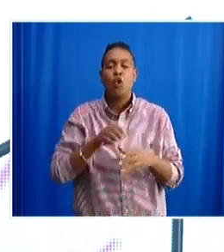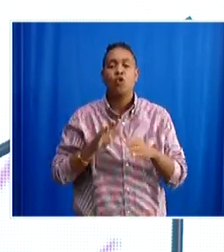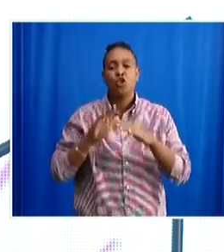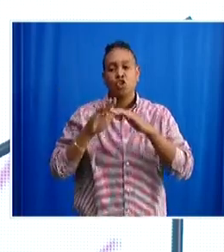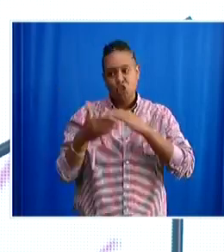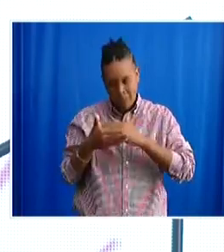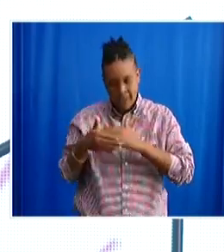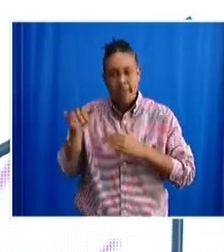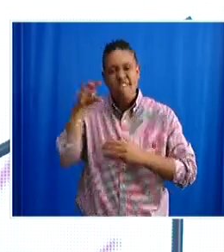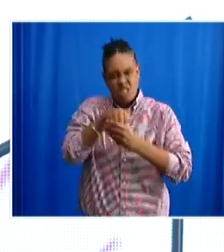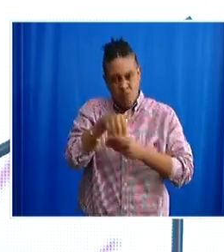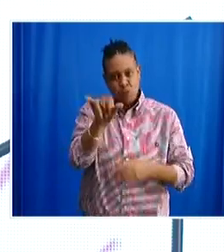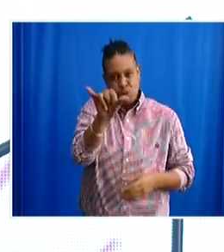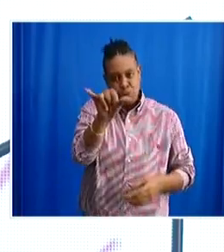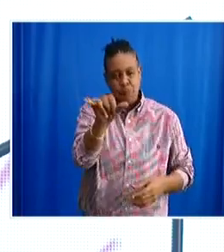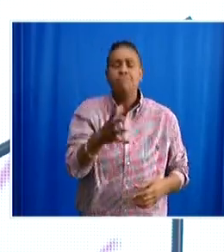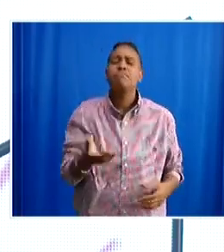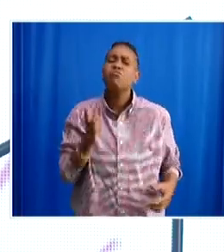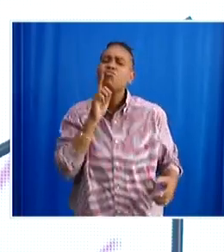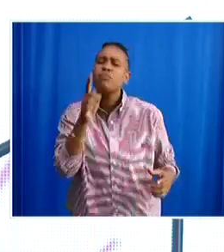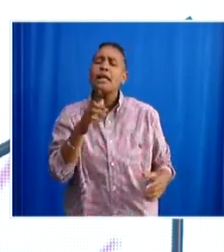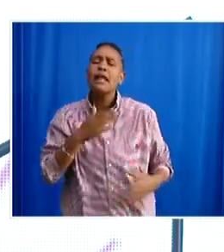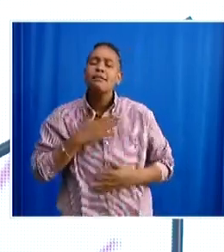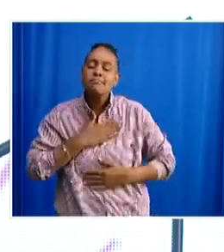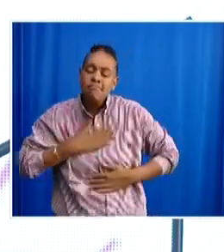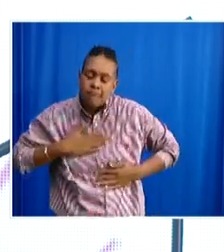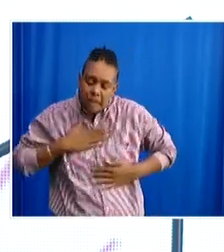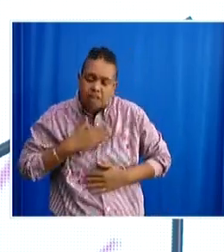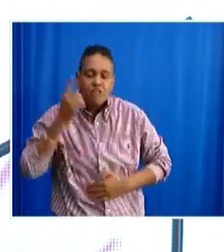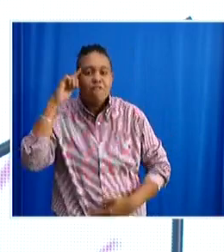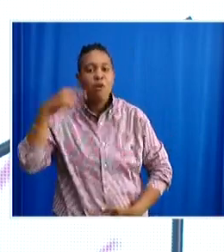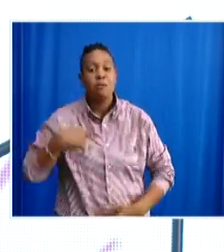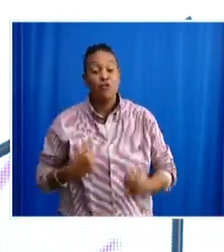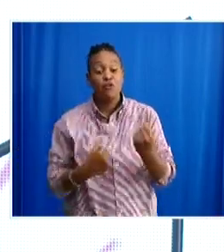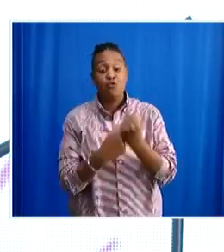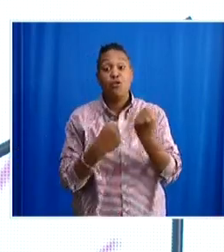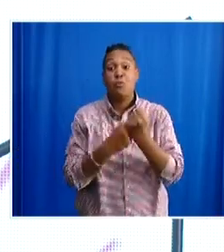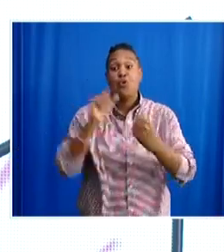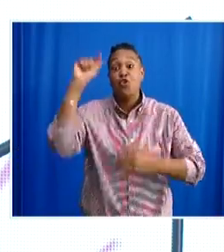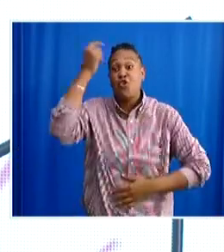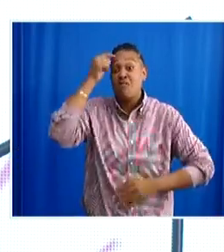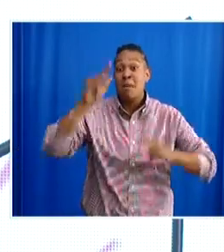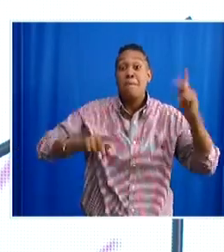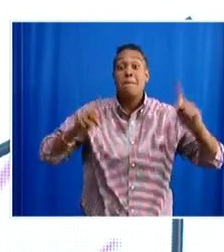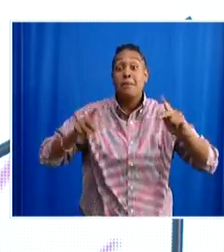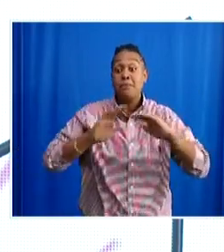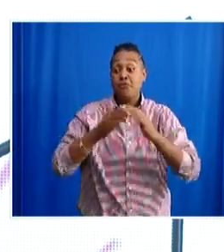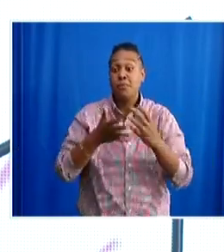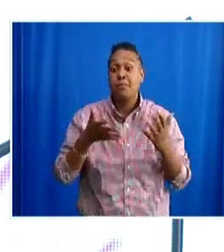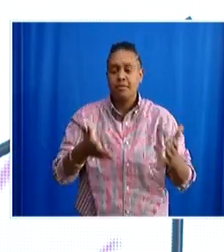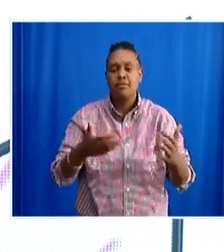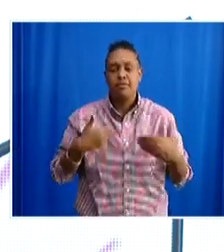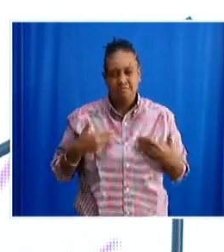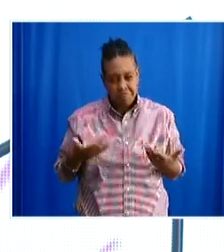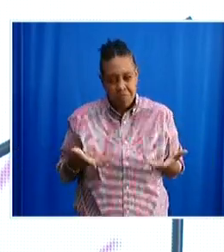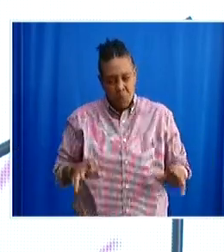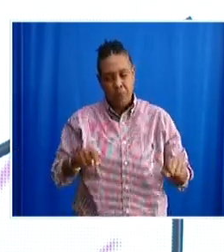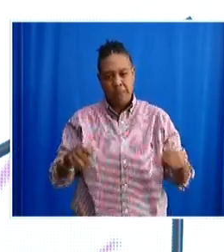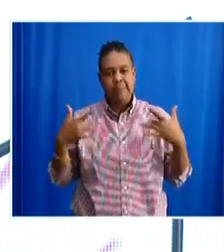Jamaica. It is therefore a pleasure for me to support the government and people of Jamaica in hosting this